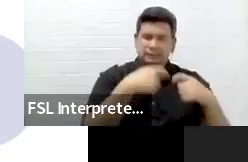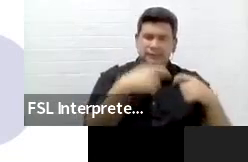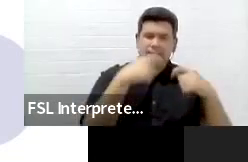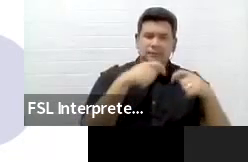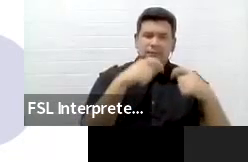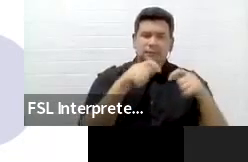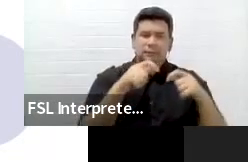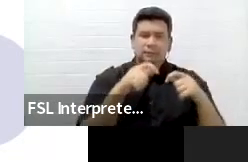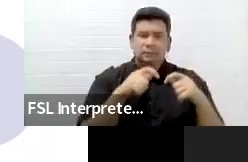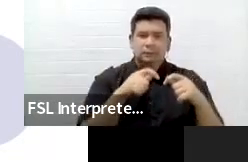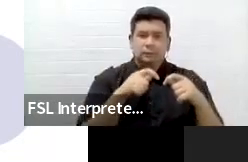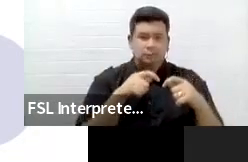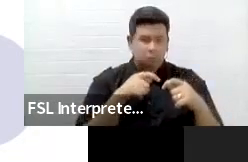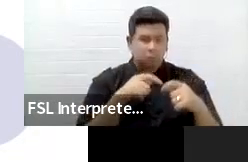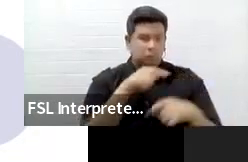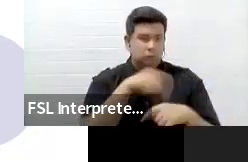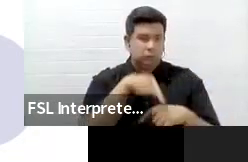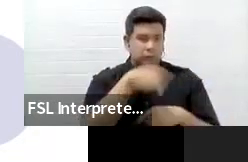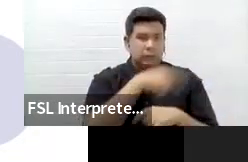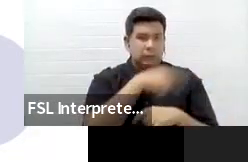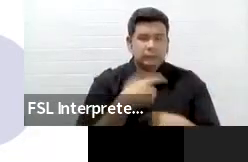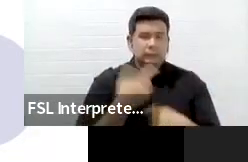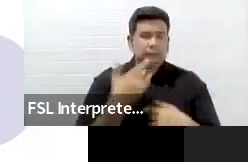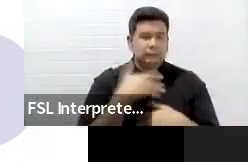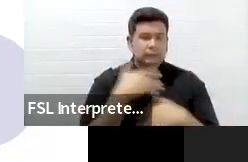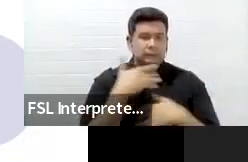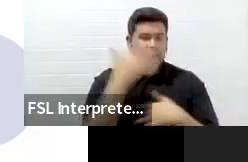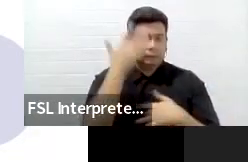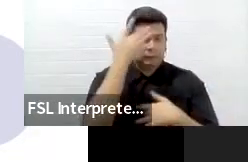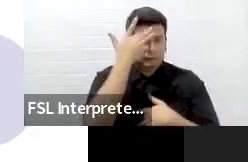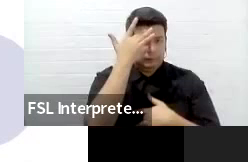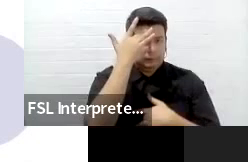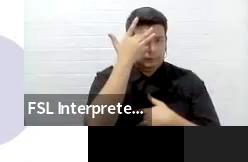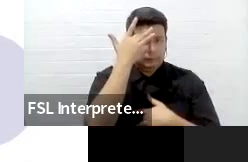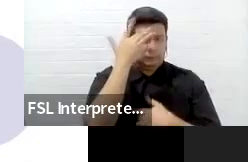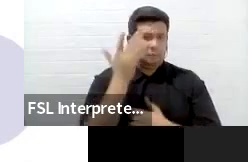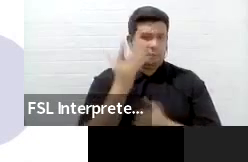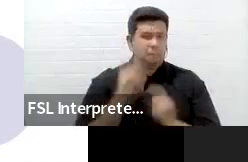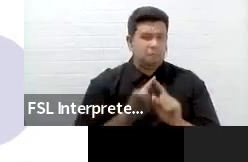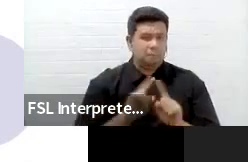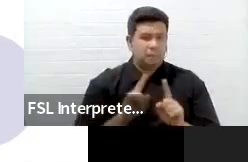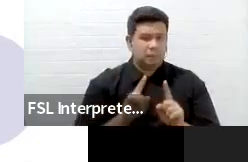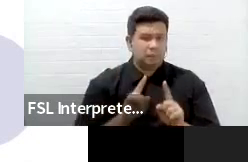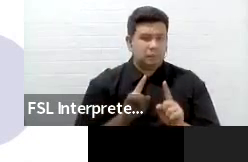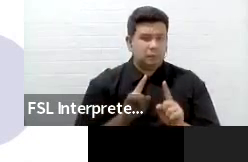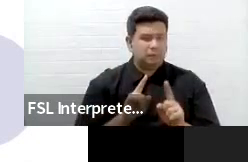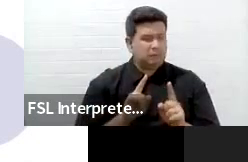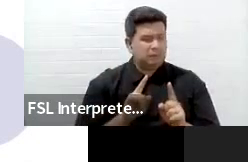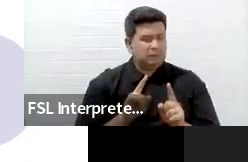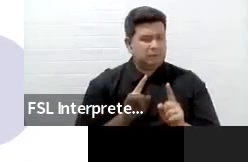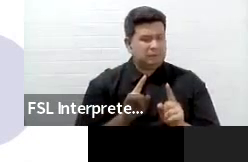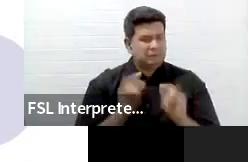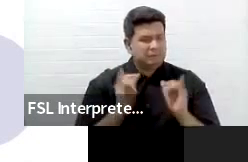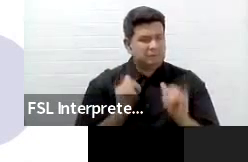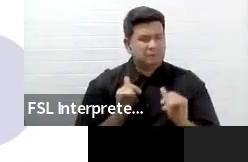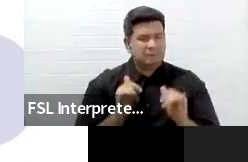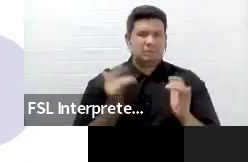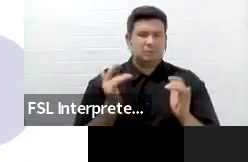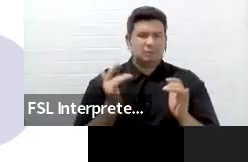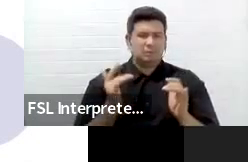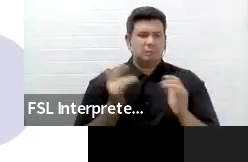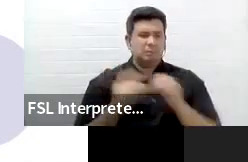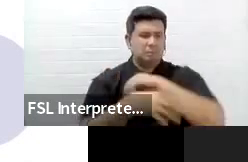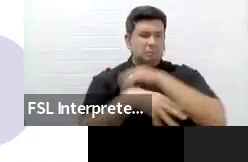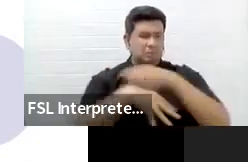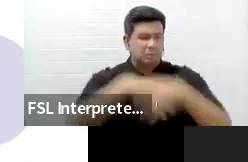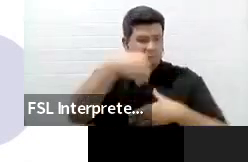they were fearful of the pandemic and dying from the disease, they were equally fearful of hunger and